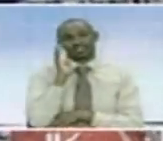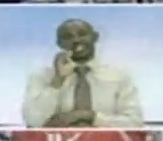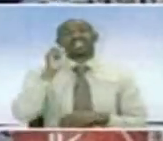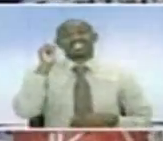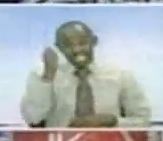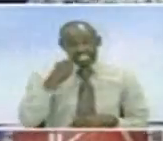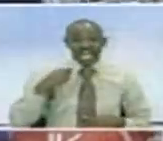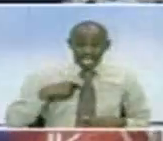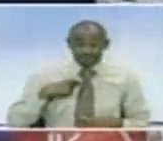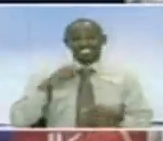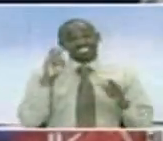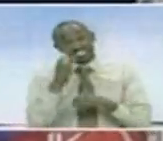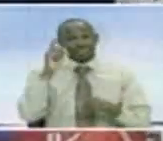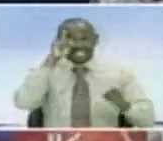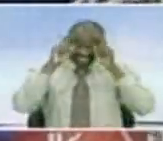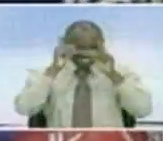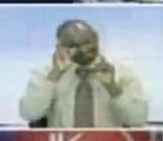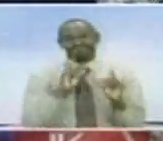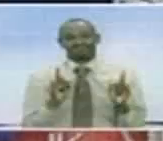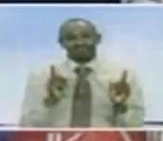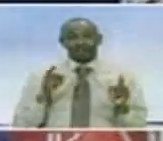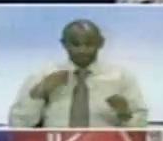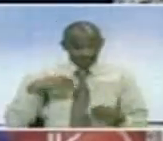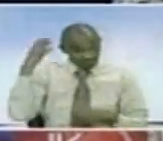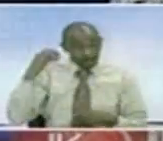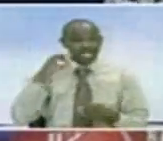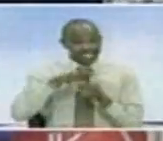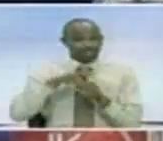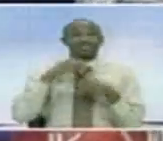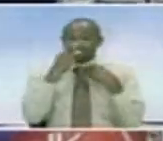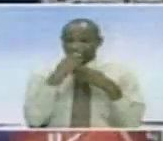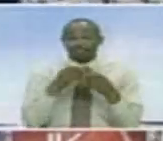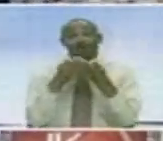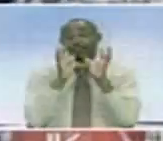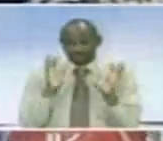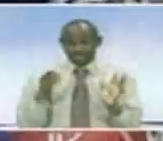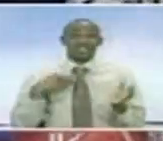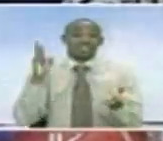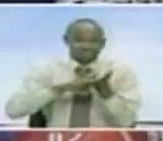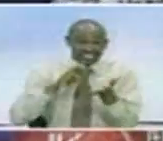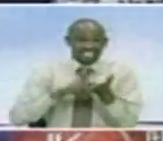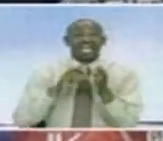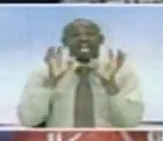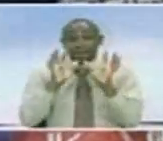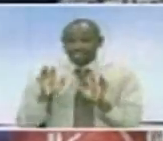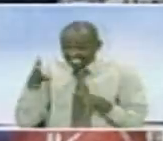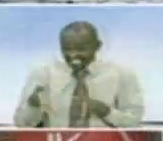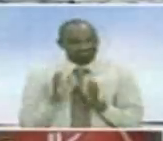to second guess. I offered them what I would do during the elections. I'm not going to repeat the campaign platform